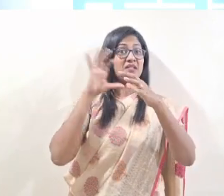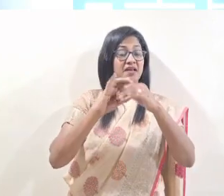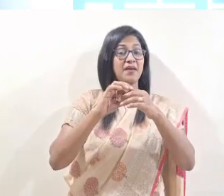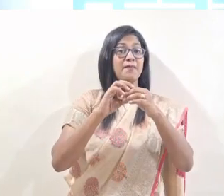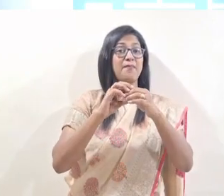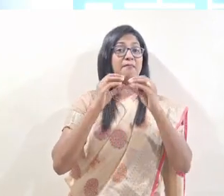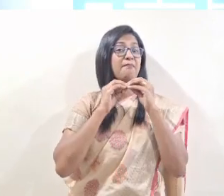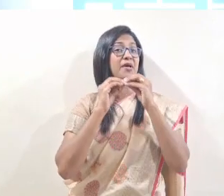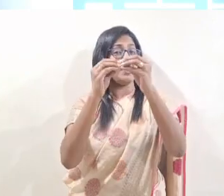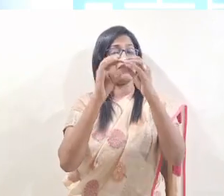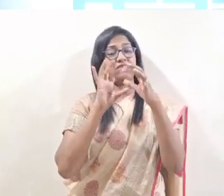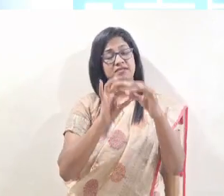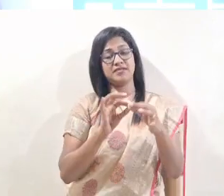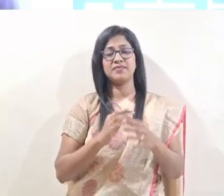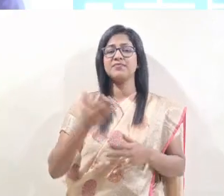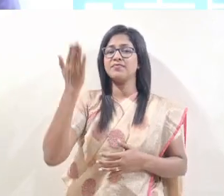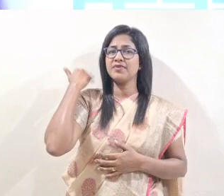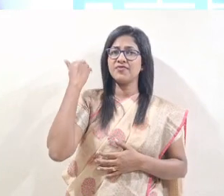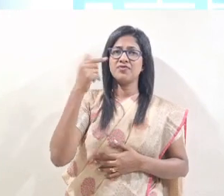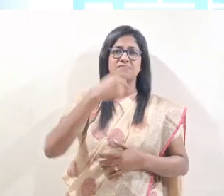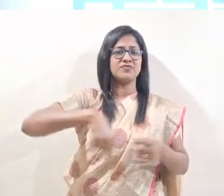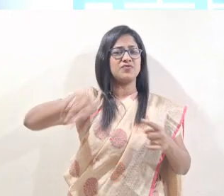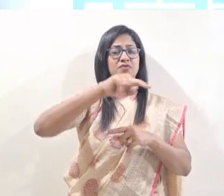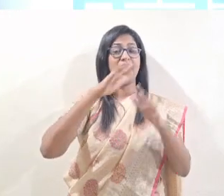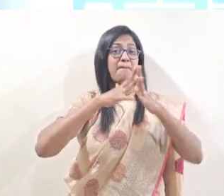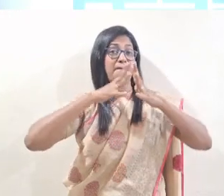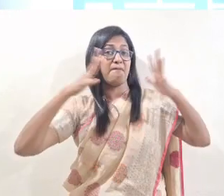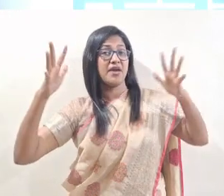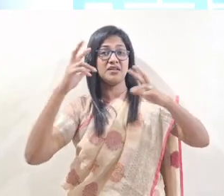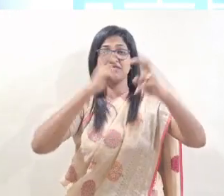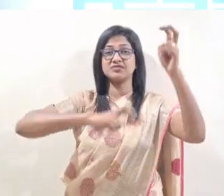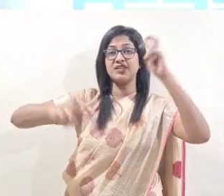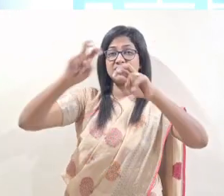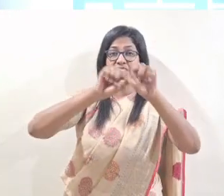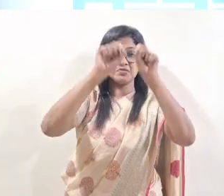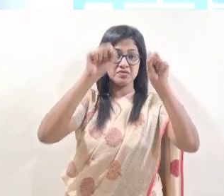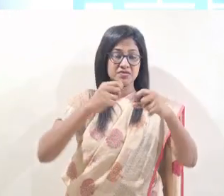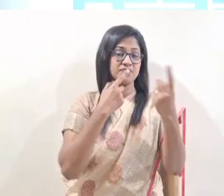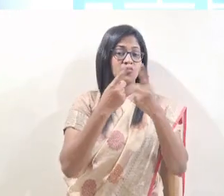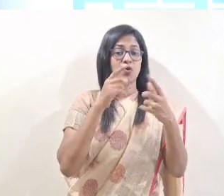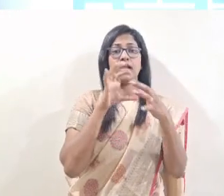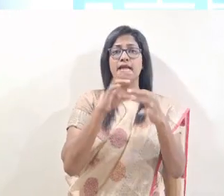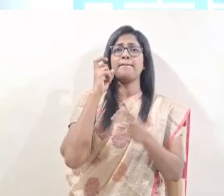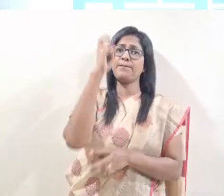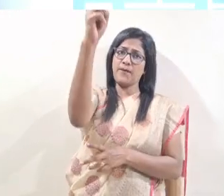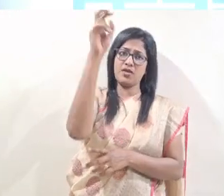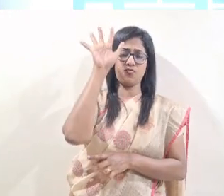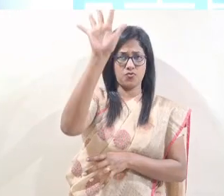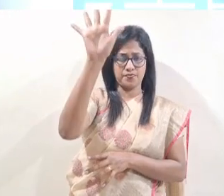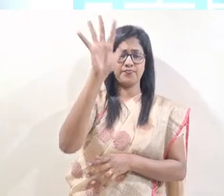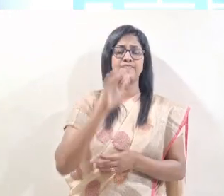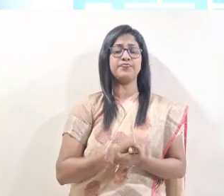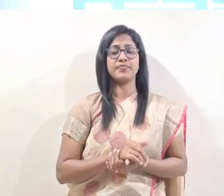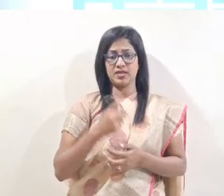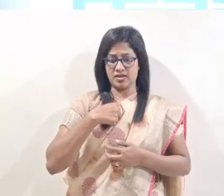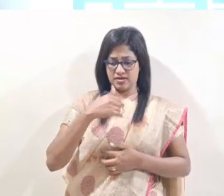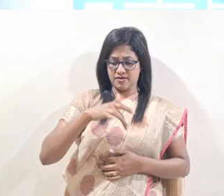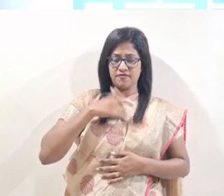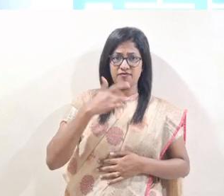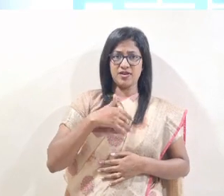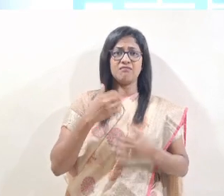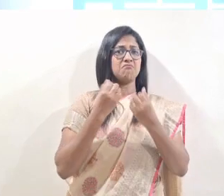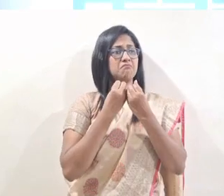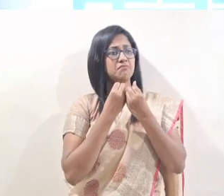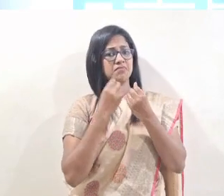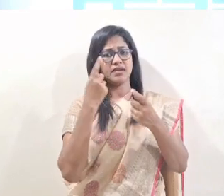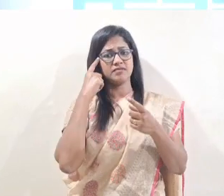Okay. So we've been talking about mass transport systems in terms of metros. And I feel, and I